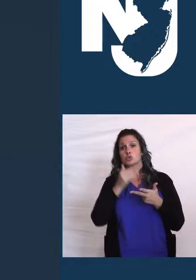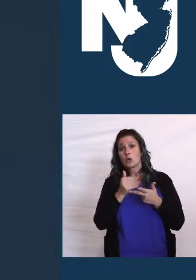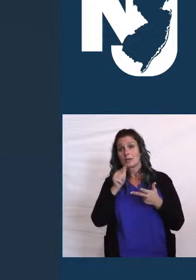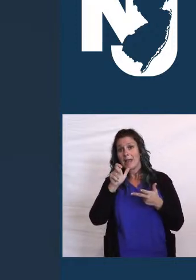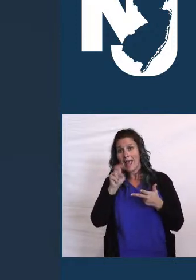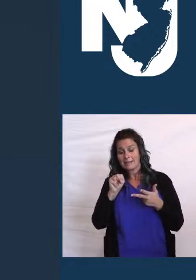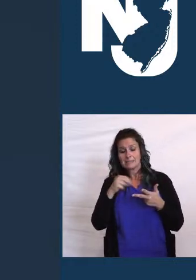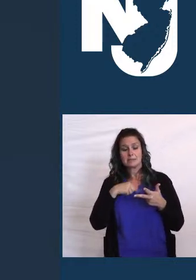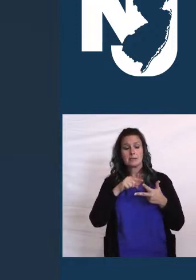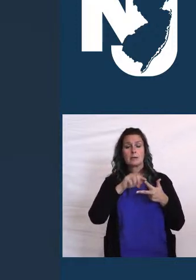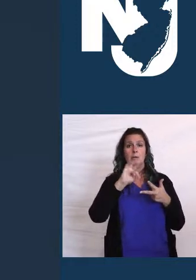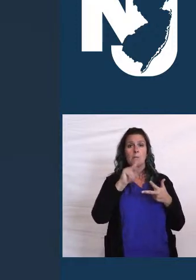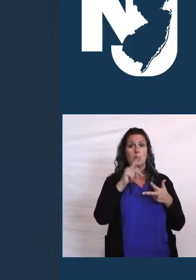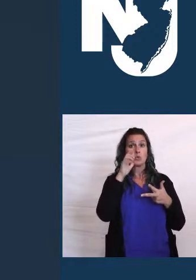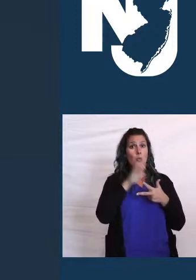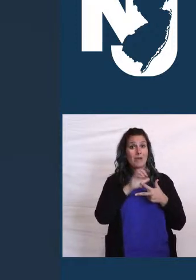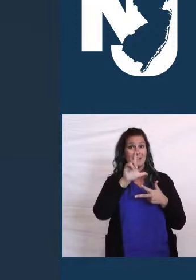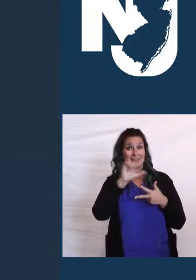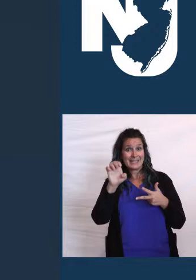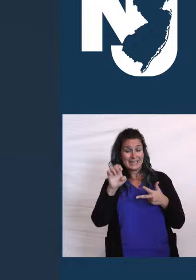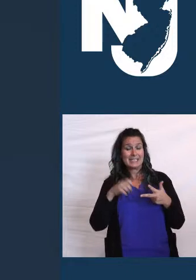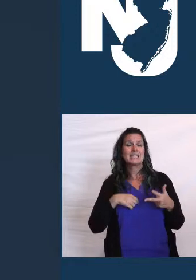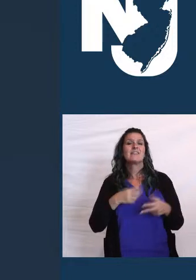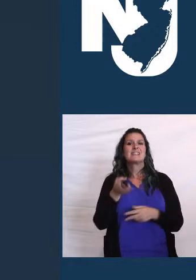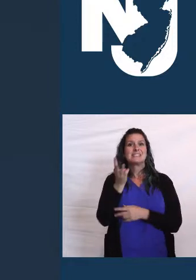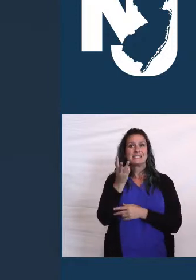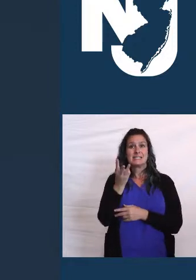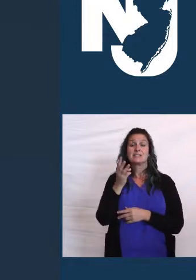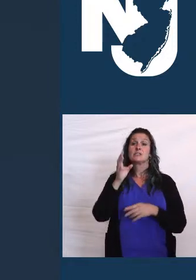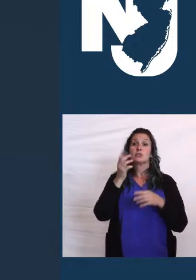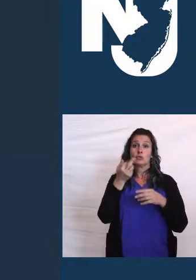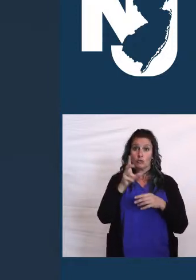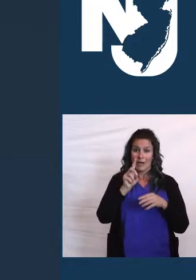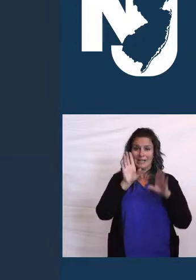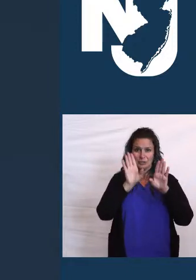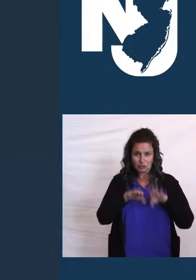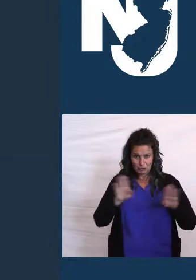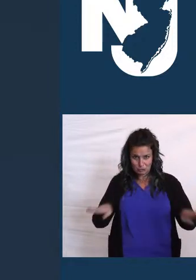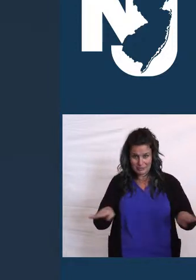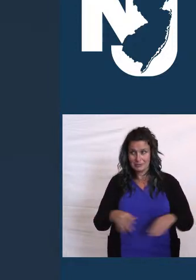Lee, 6 grandchildren, Joseph, Shannon,